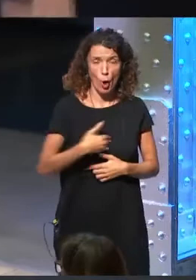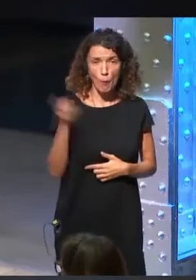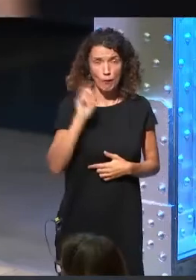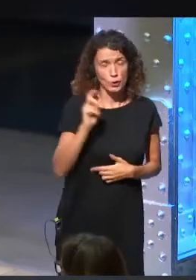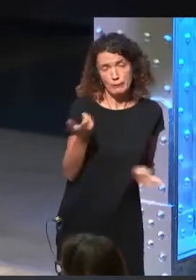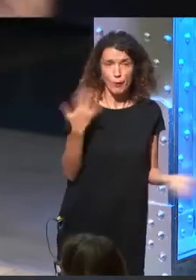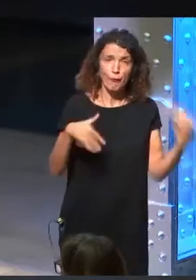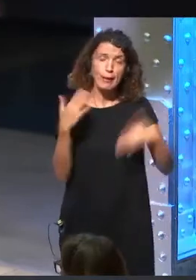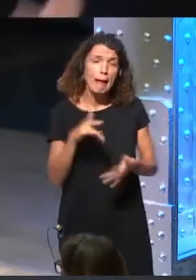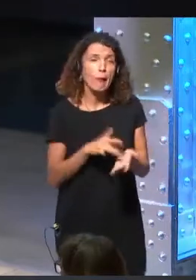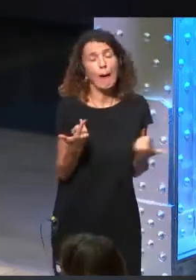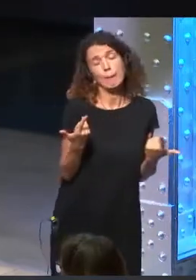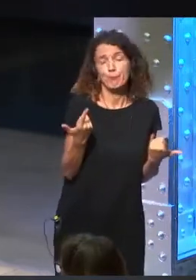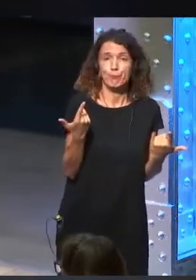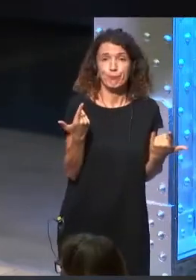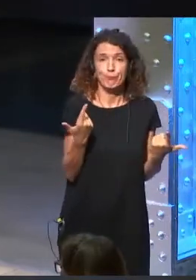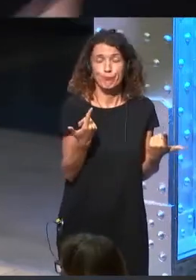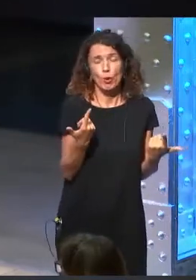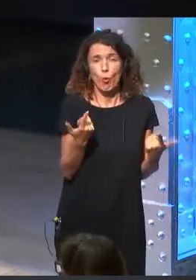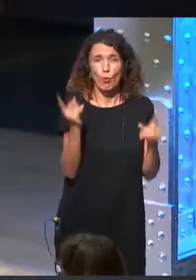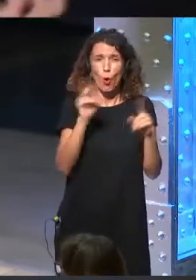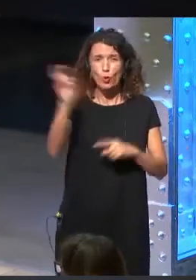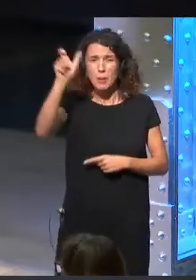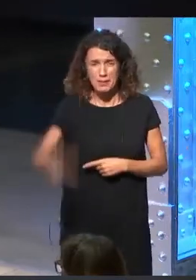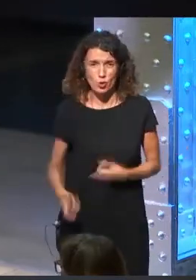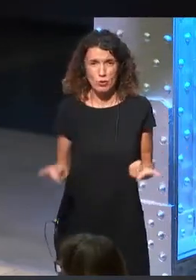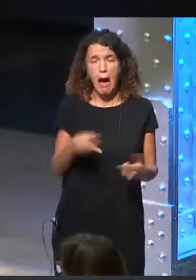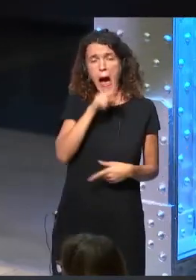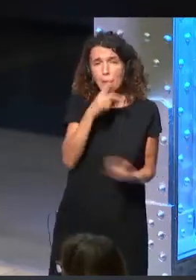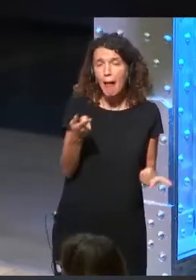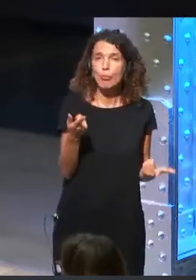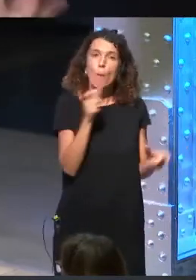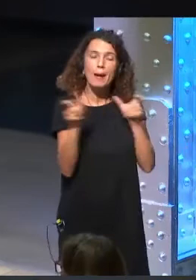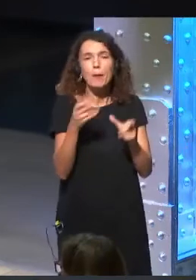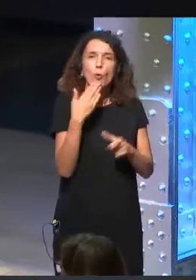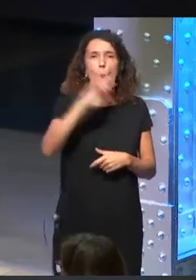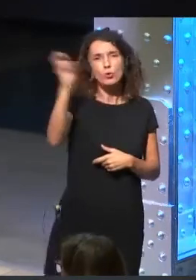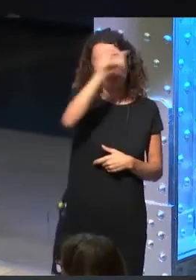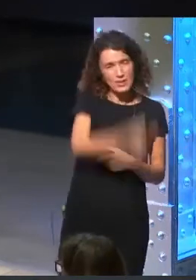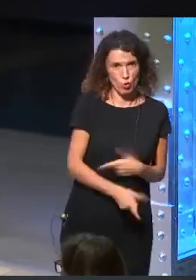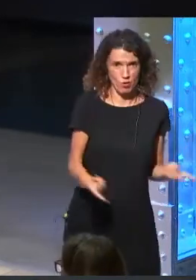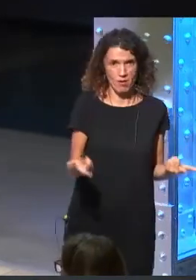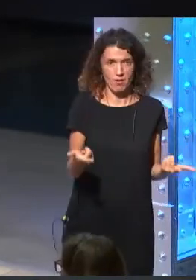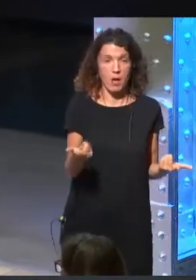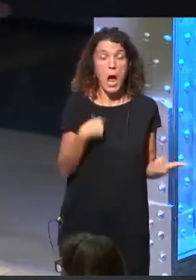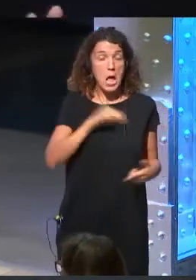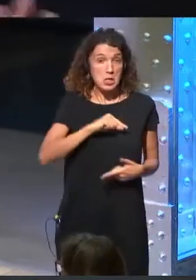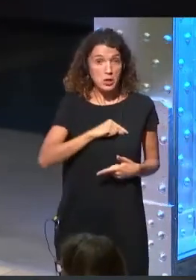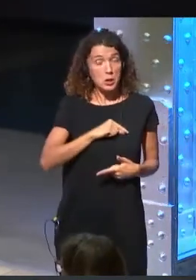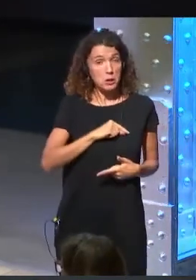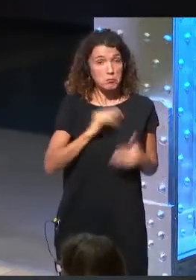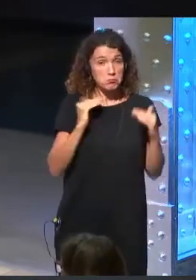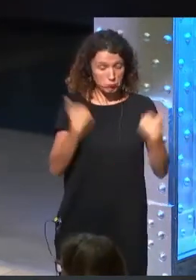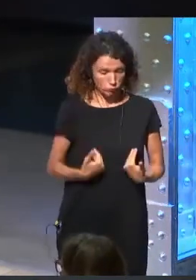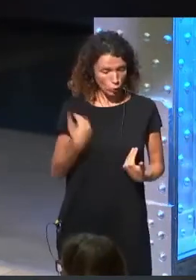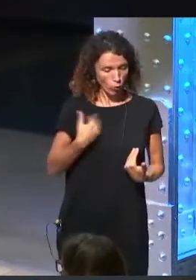was somehow speaking somebody else's words. And now I feel I'm speaking my own.